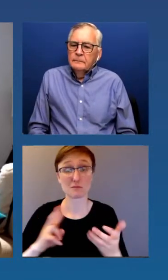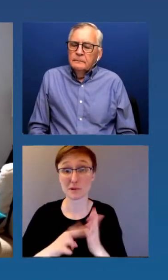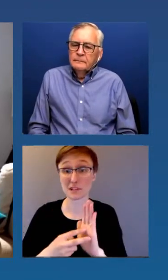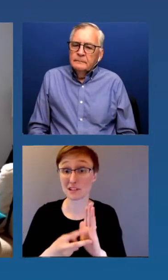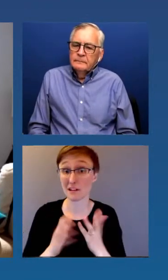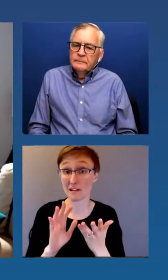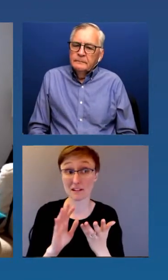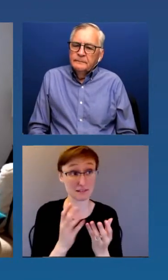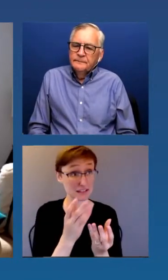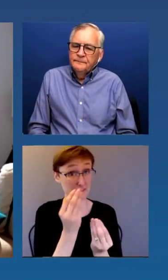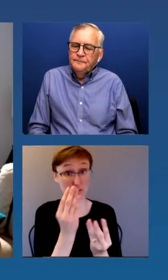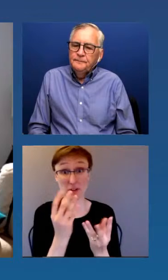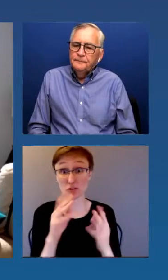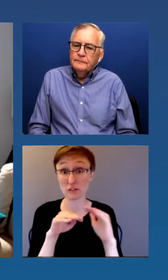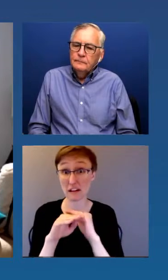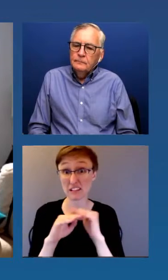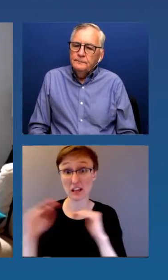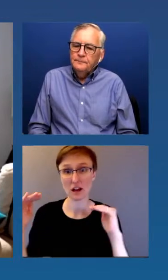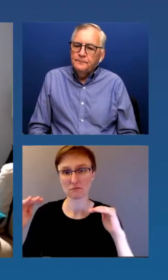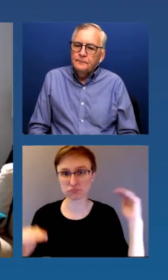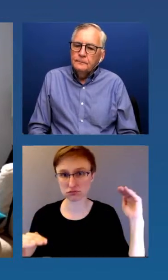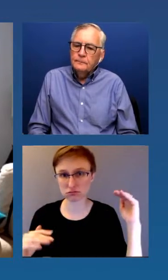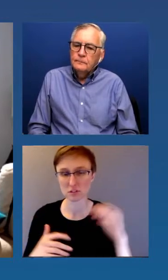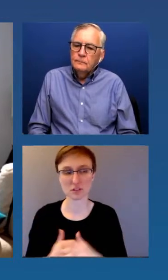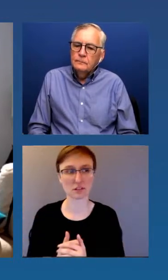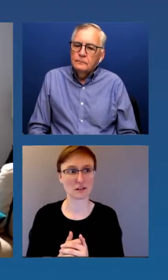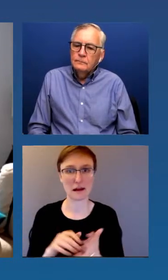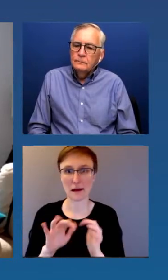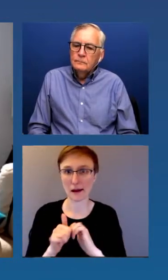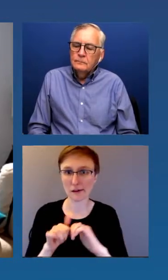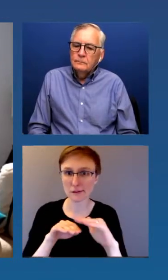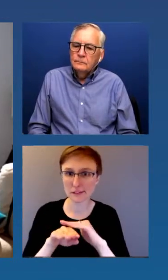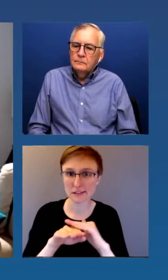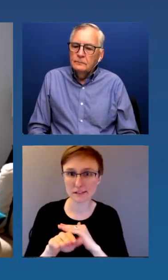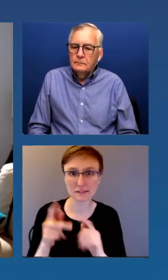So having the circumstances of